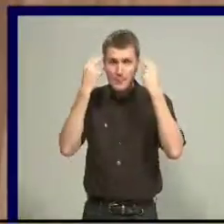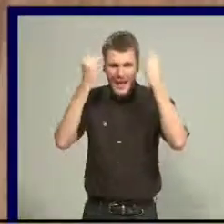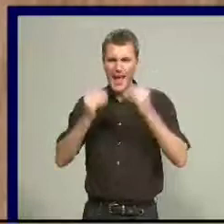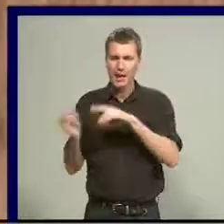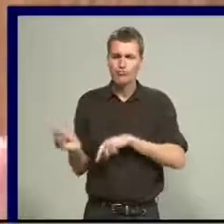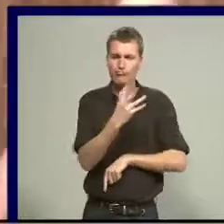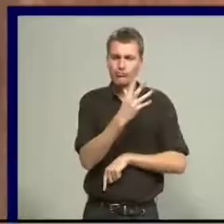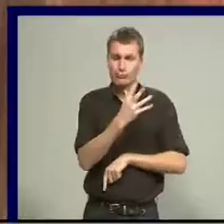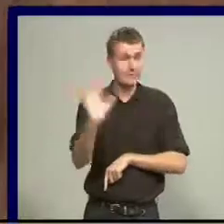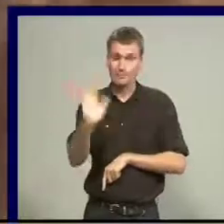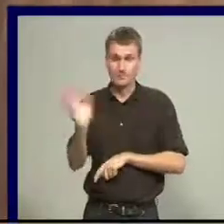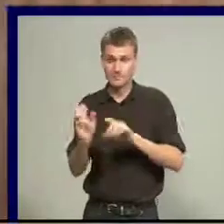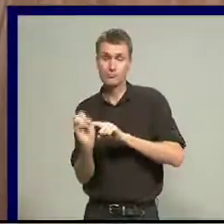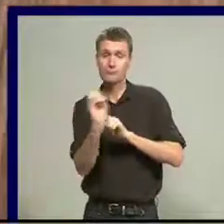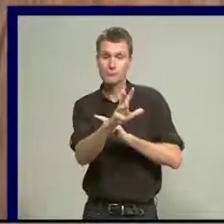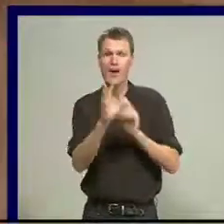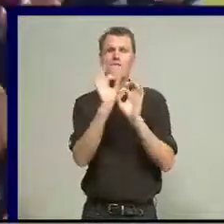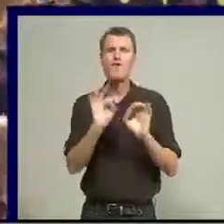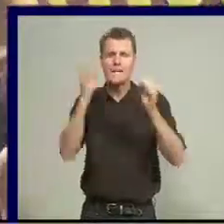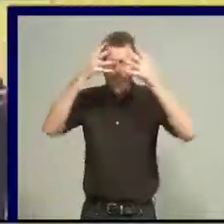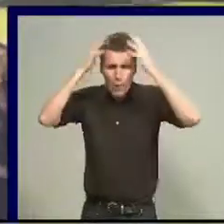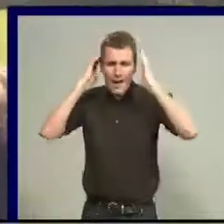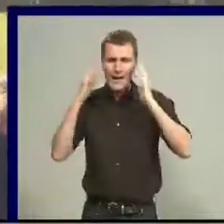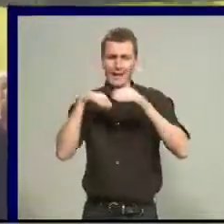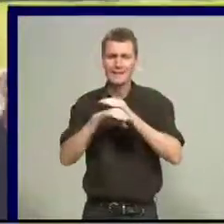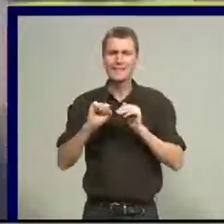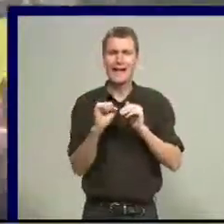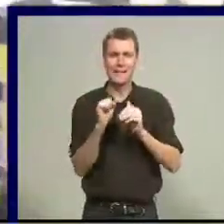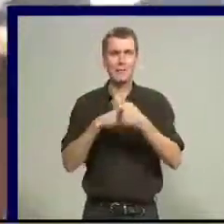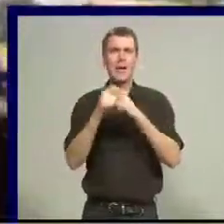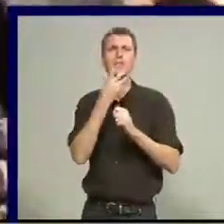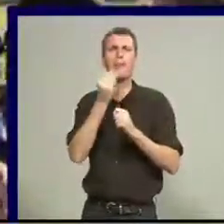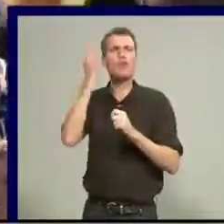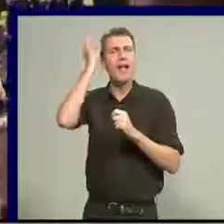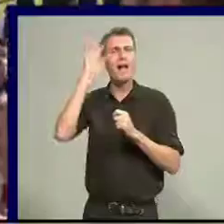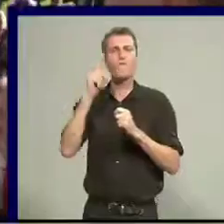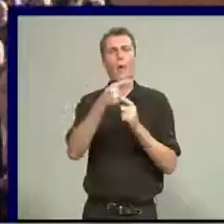in Dunedin to become a temporary hairdo for others. Emma Cropper, CTV News.